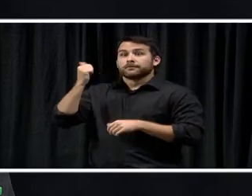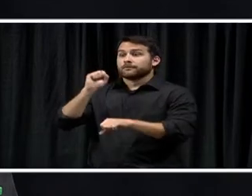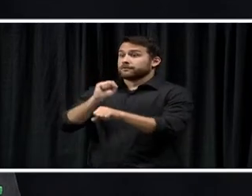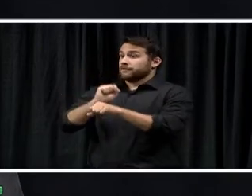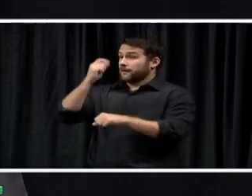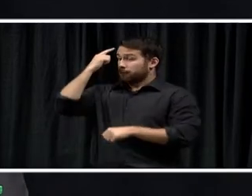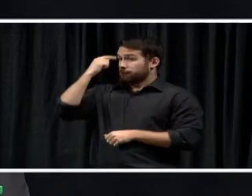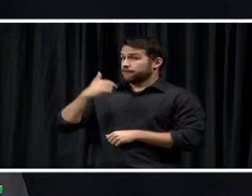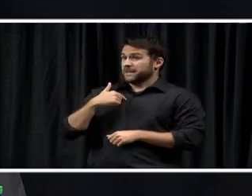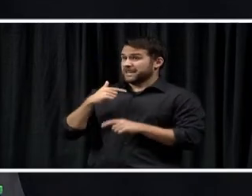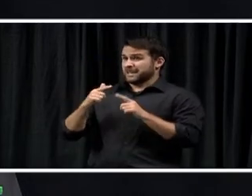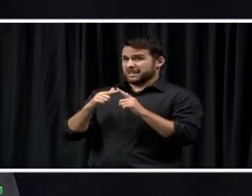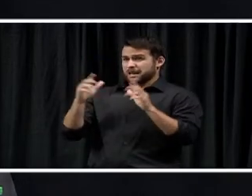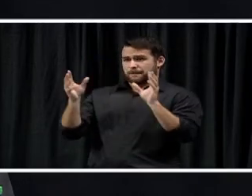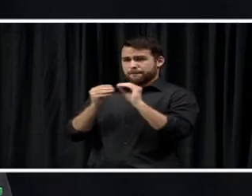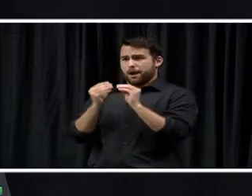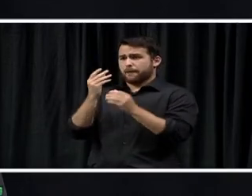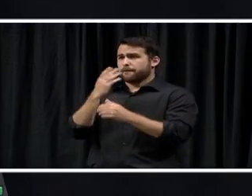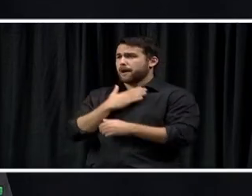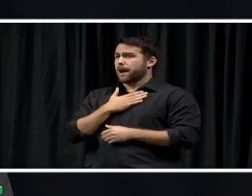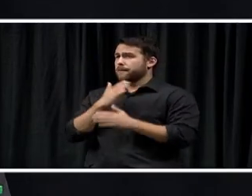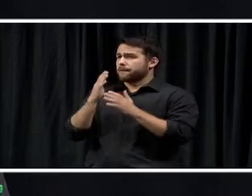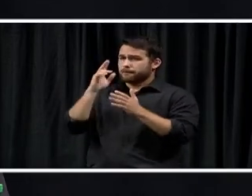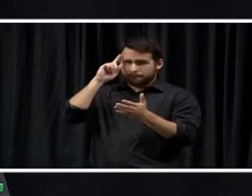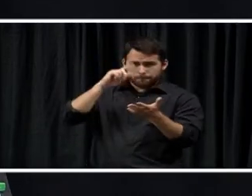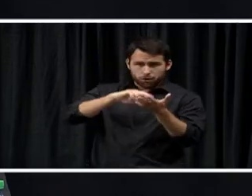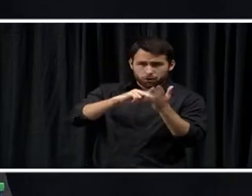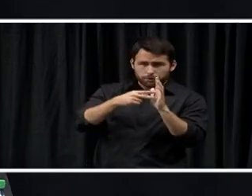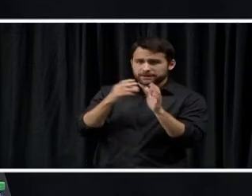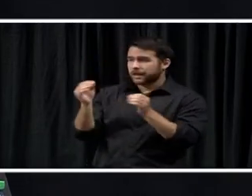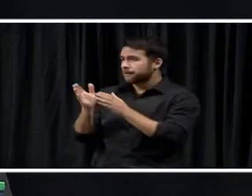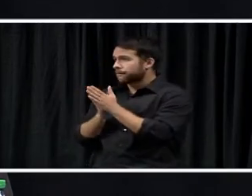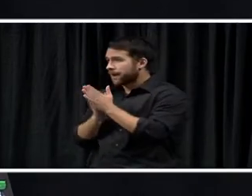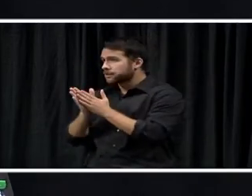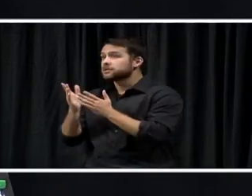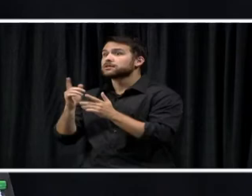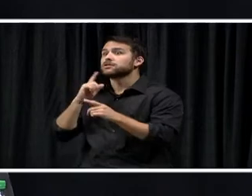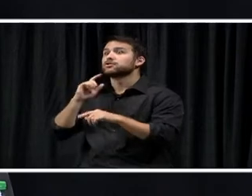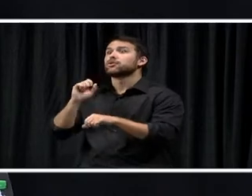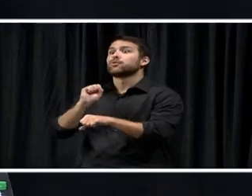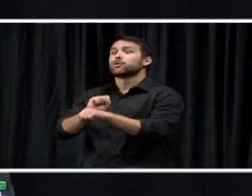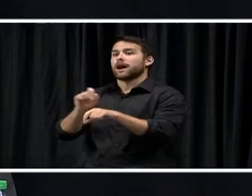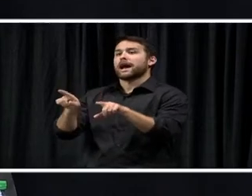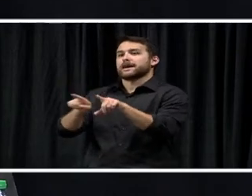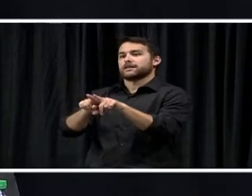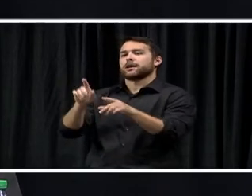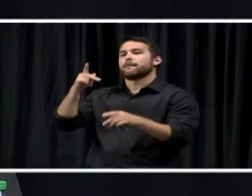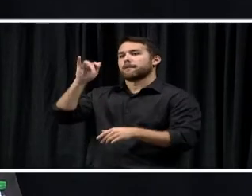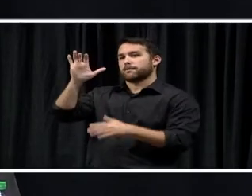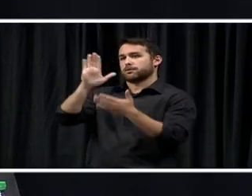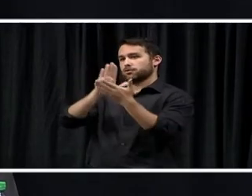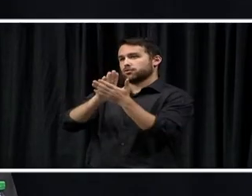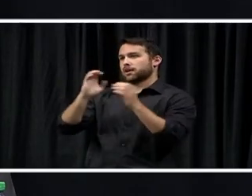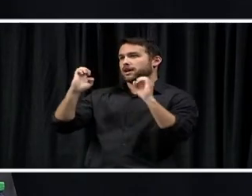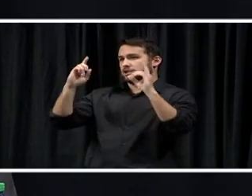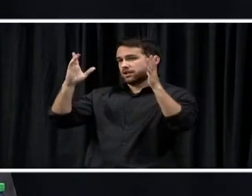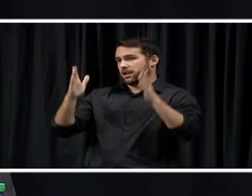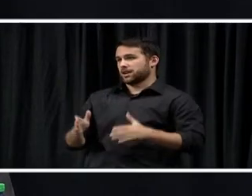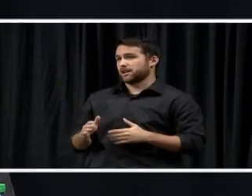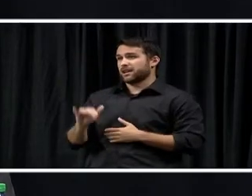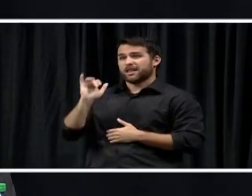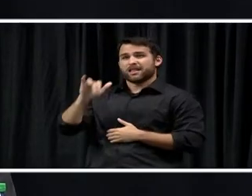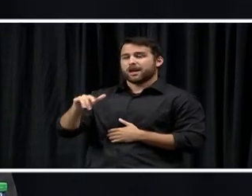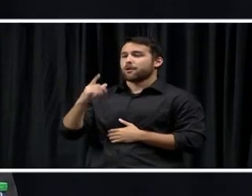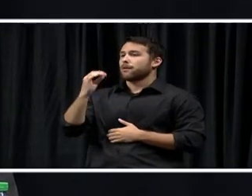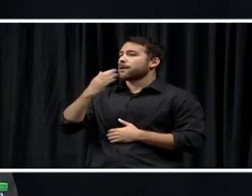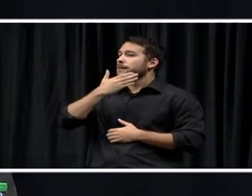to combine my purpose and my passion would be to serve as a public school educator. It's one of the best